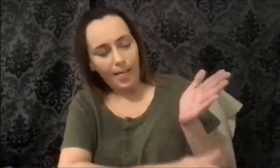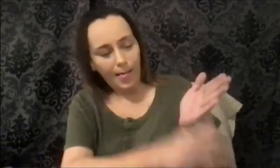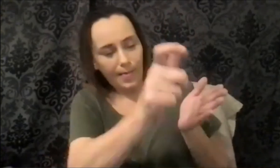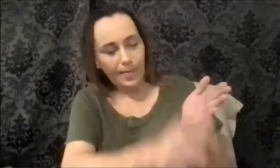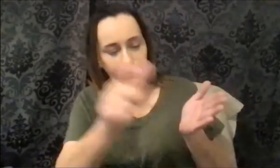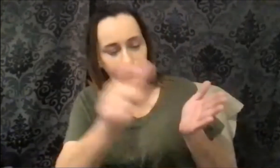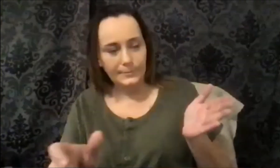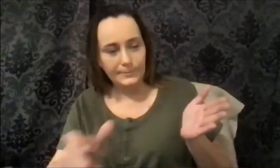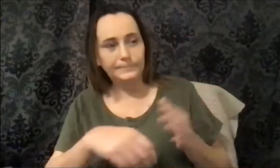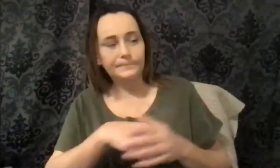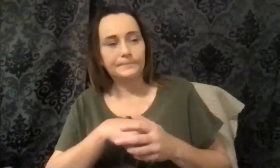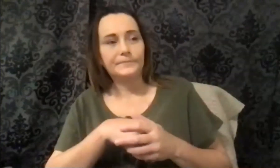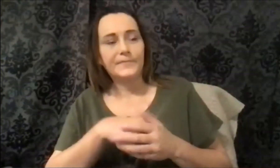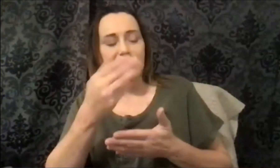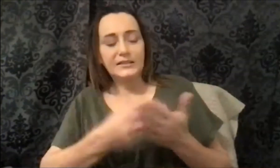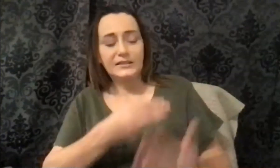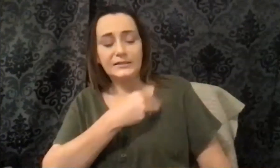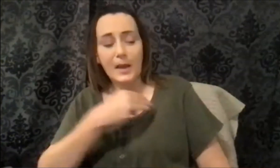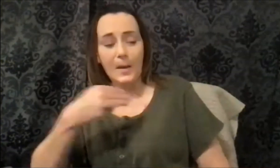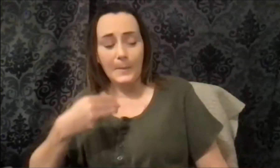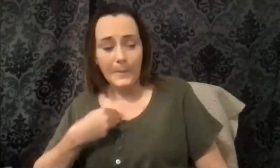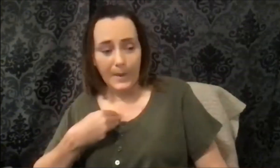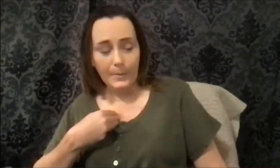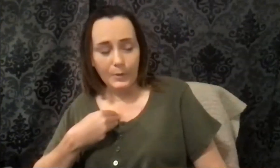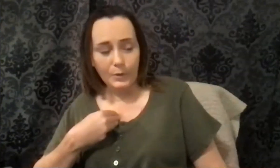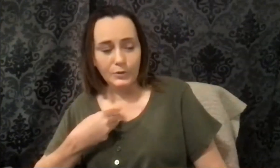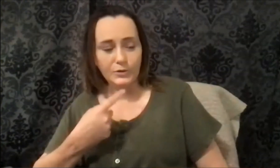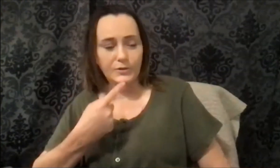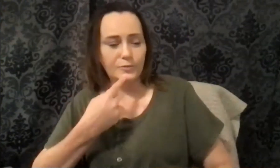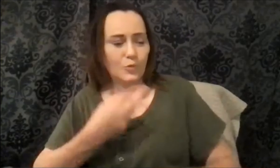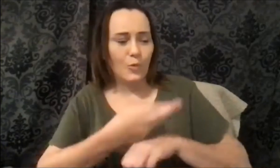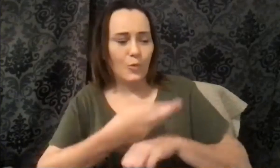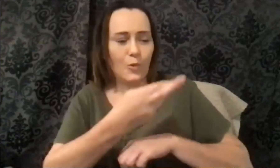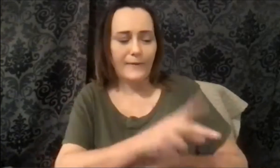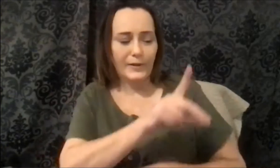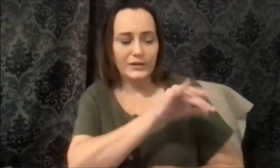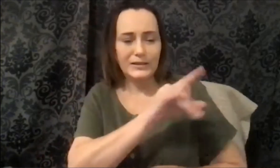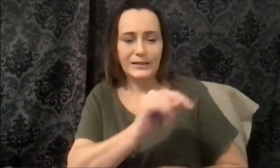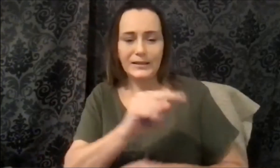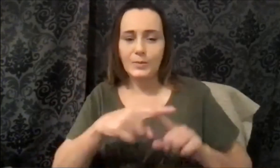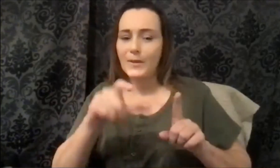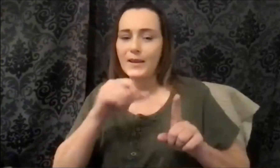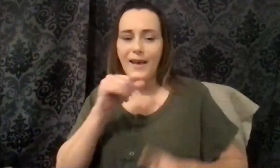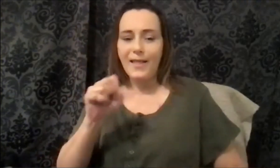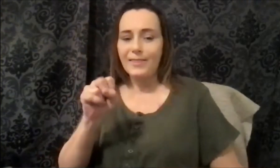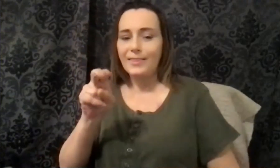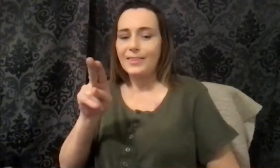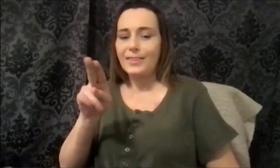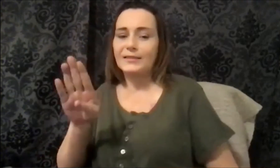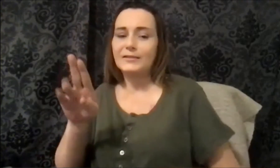of the members reference the literature, but they don't even reference the subtopic.